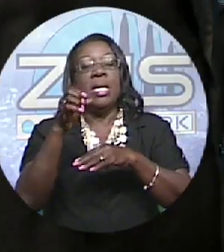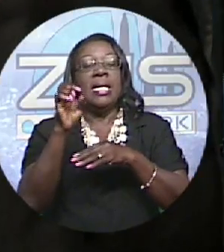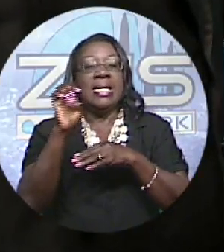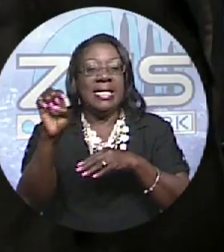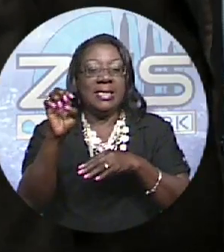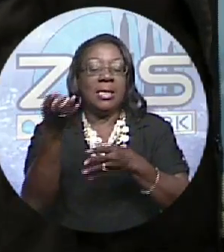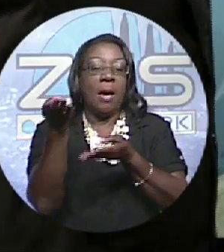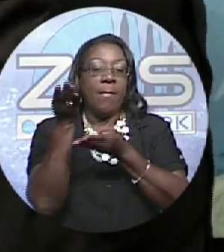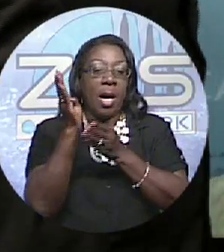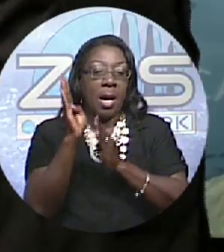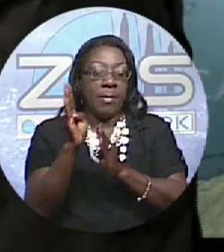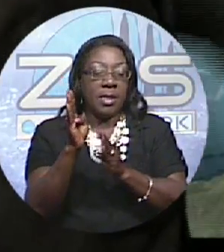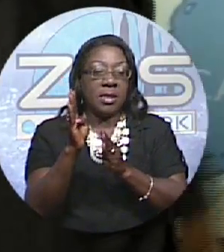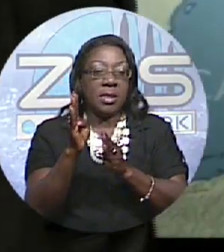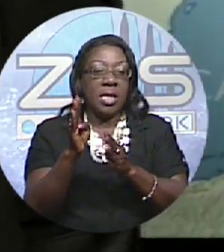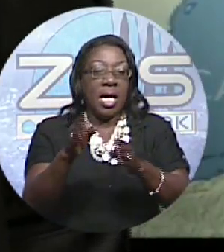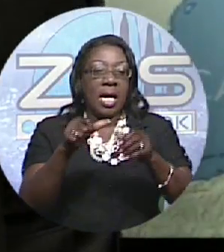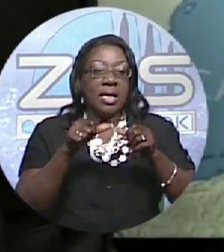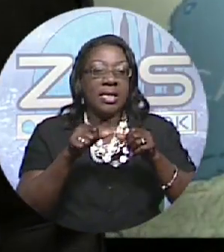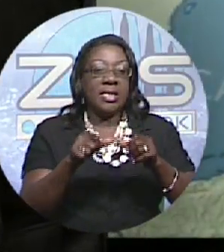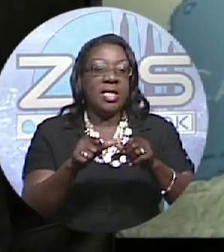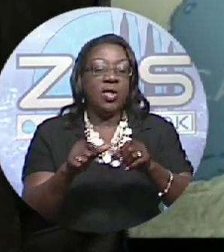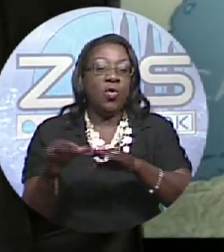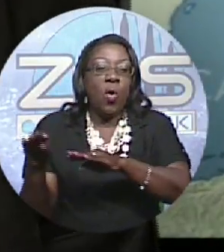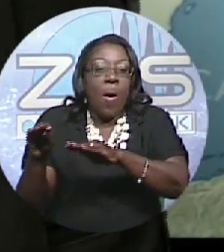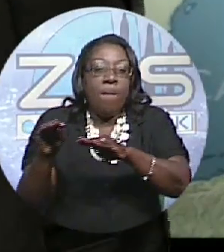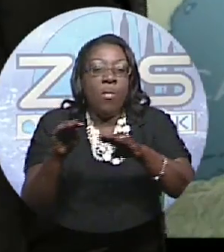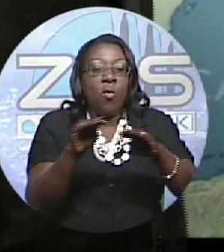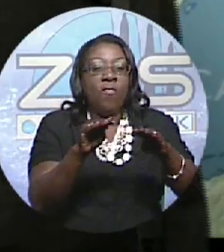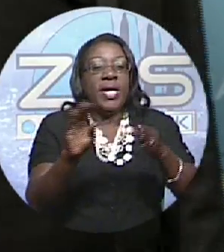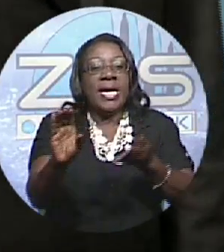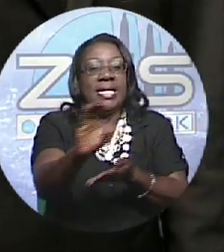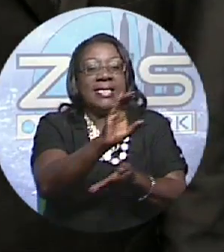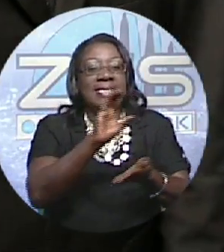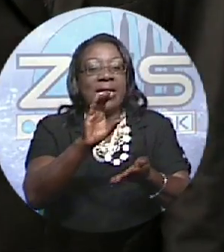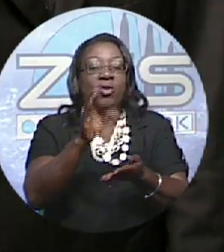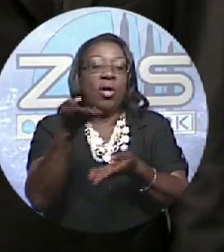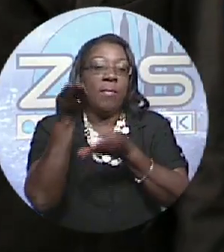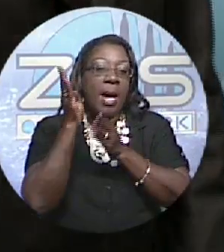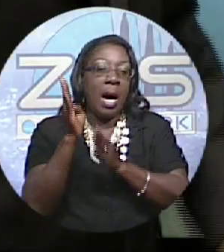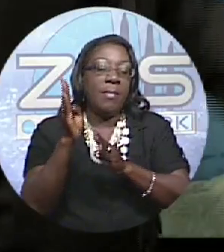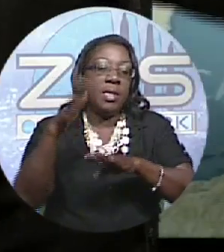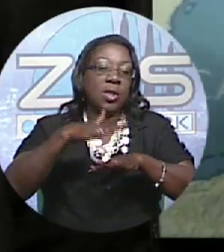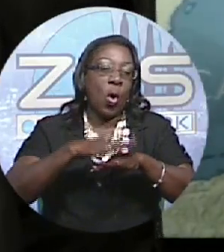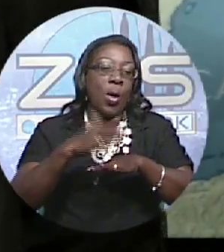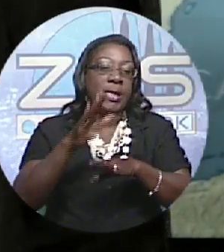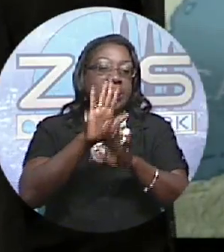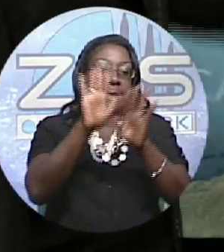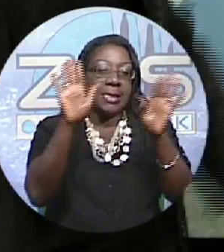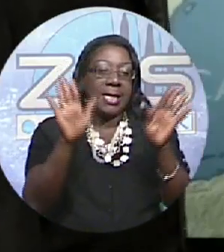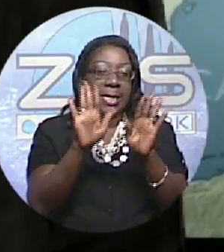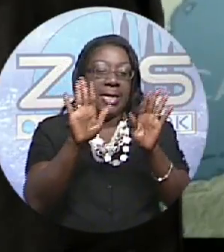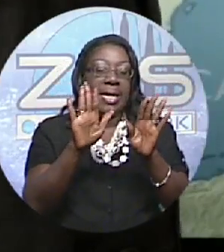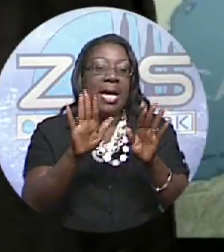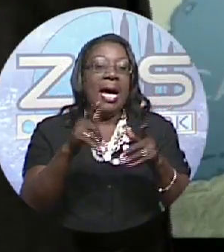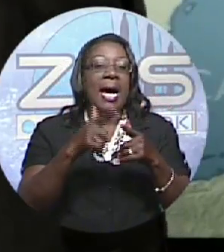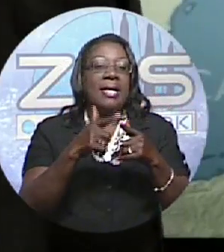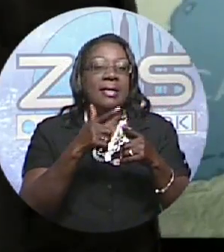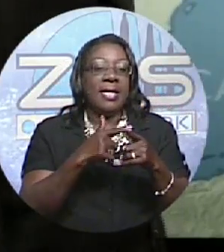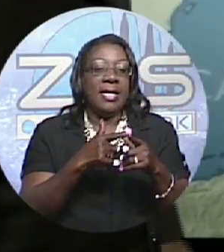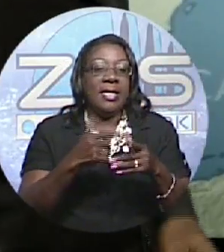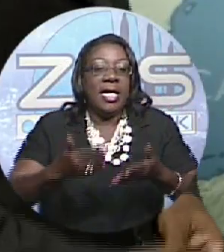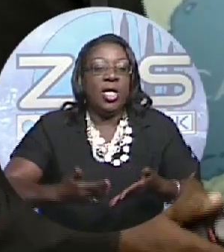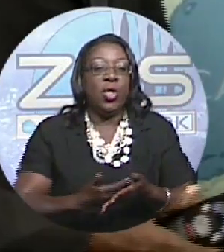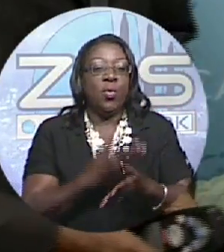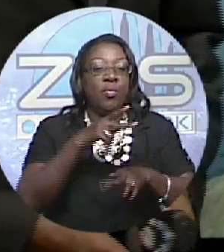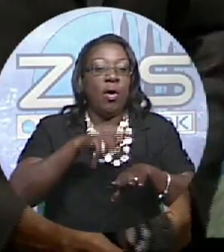over the open waters. So we'll continue on that track, moving into the central Bahamas sometime late Saturday into Sunday, and moving here generally into the New Providence